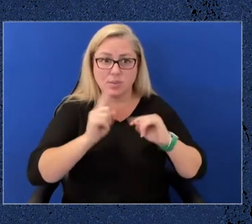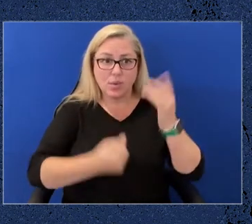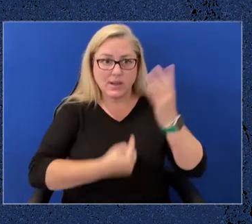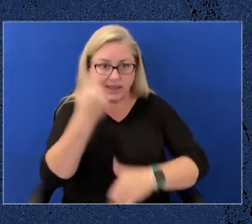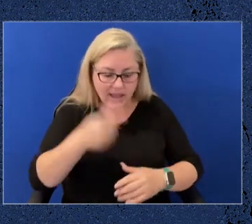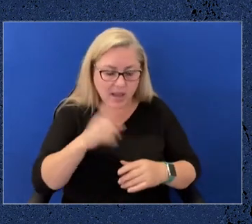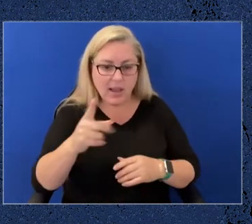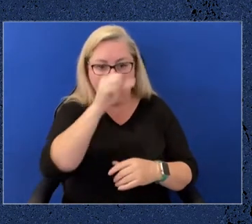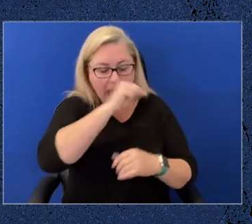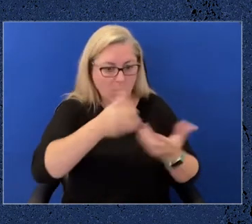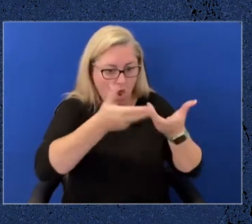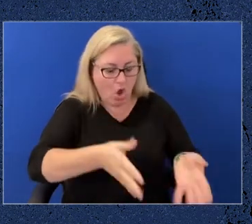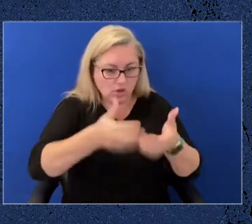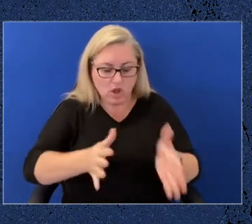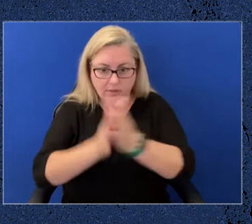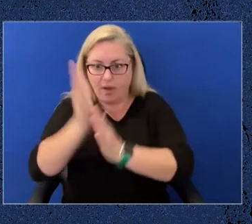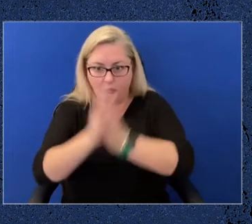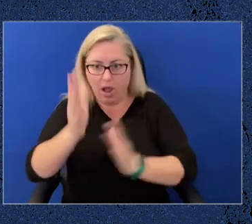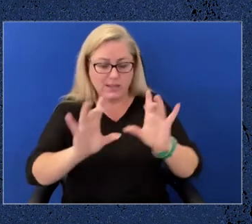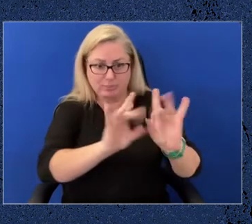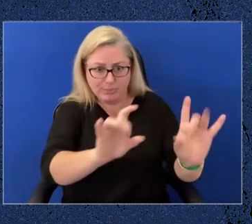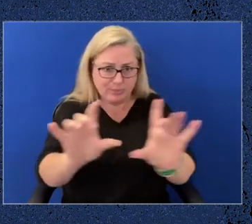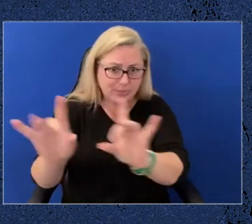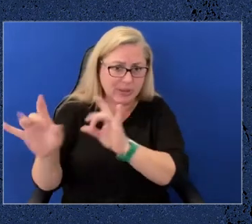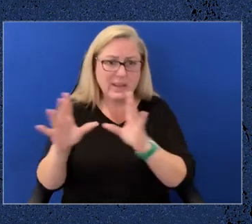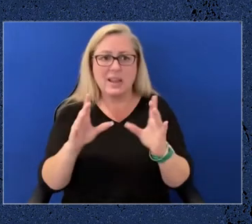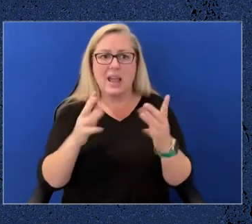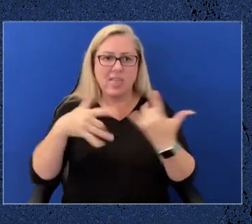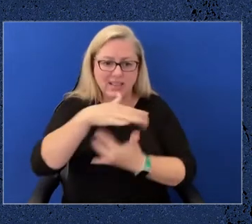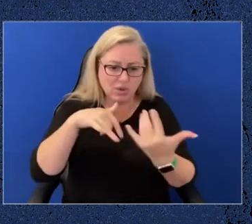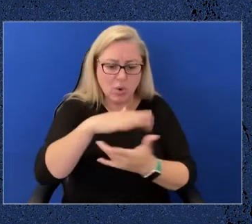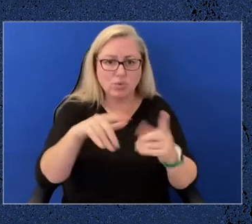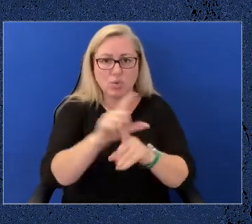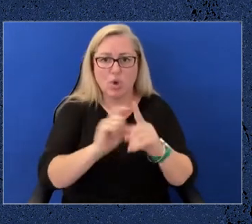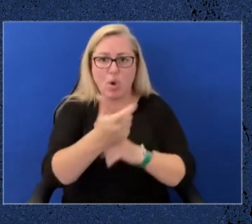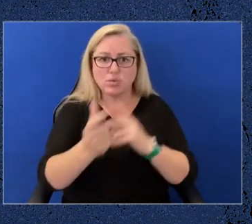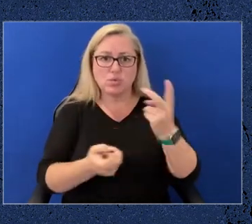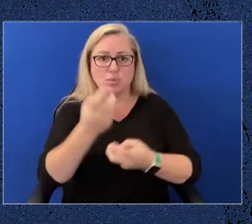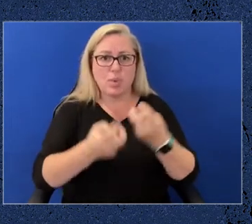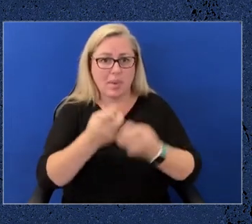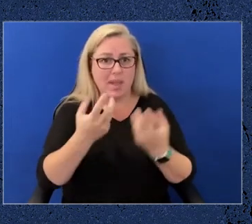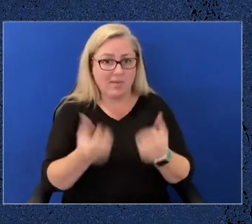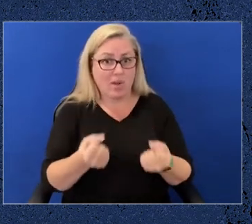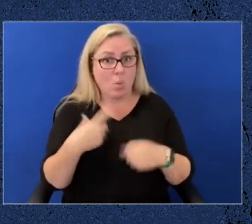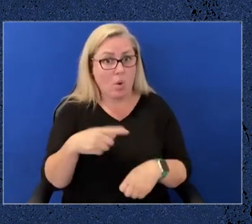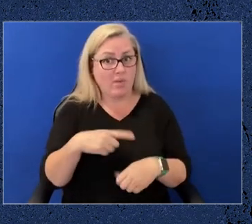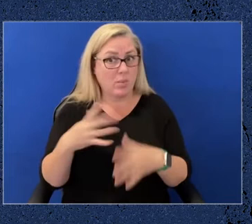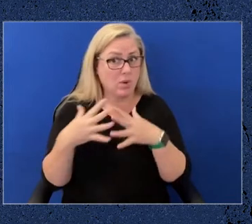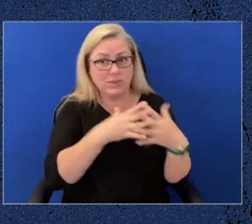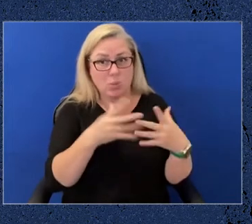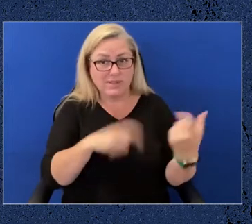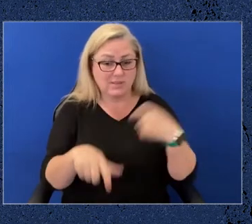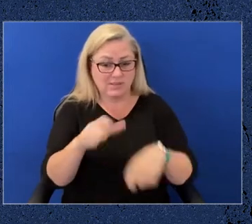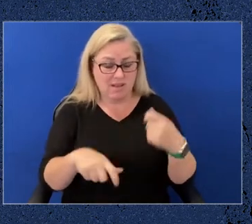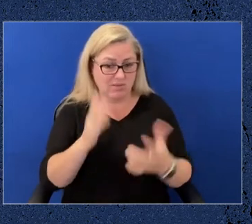catastrophic fires, environmental degradation, and a whole lot of social and cultural issues. And that's because Western science has a particular rigid view.